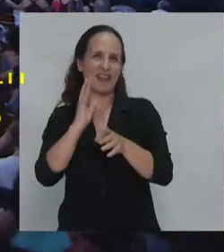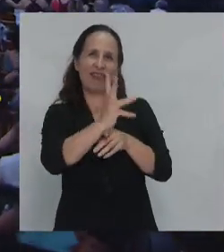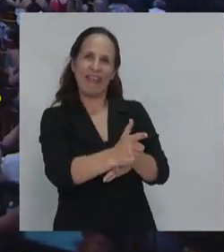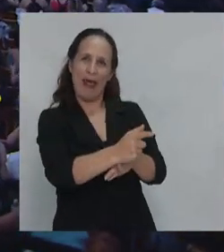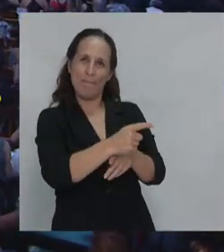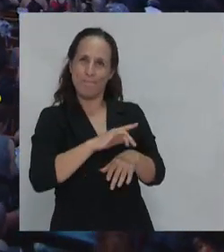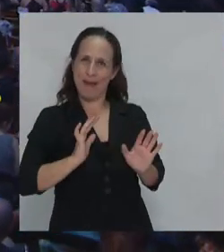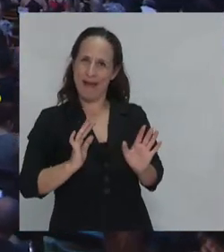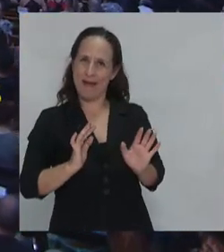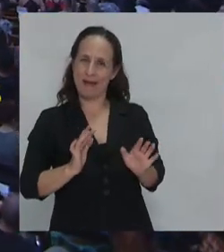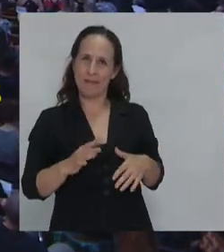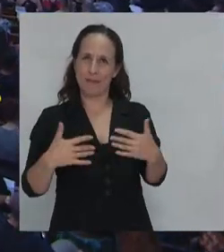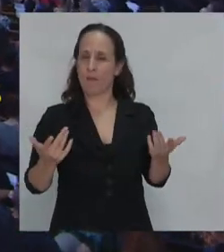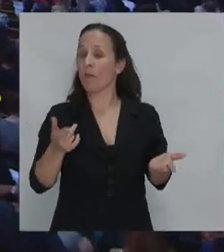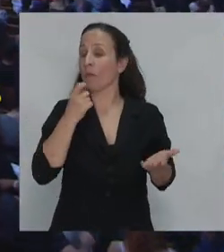UNCTAD